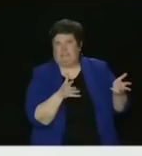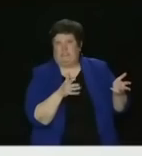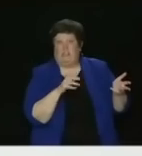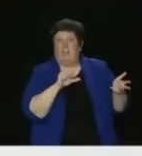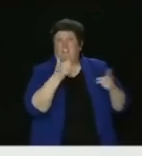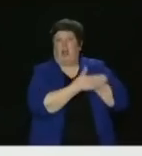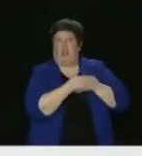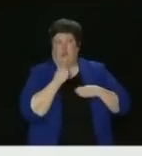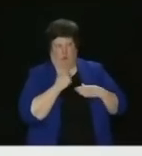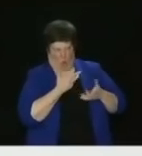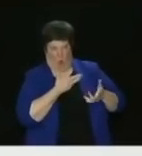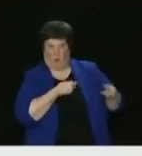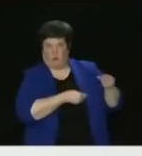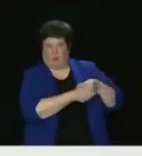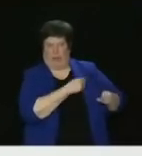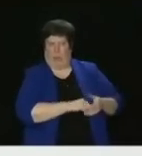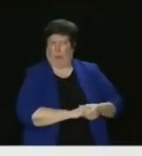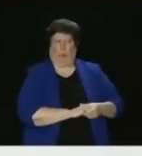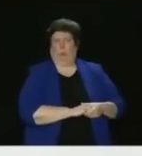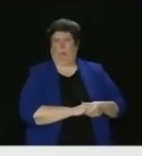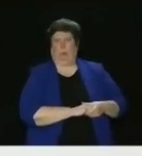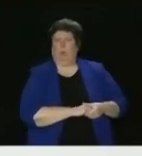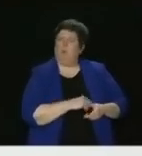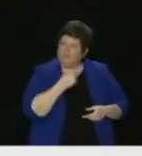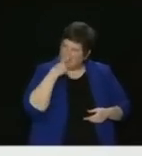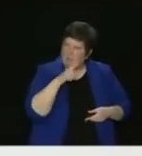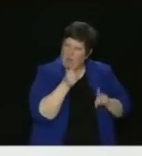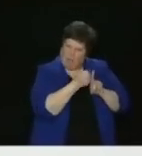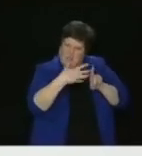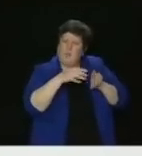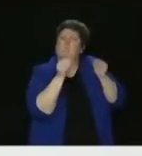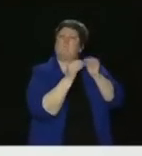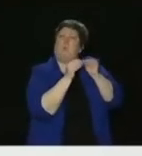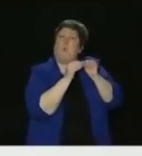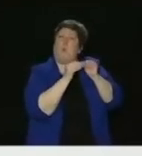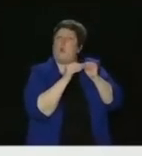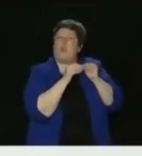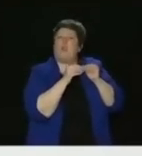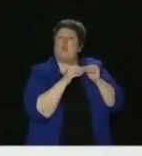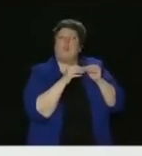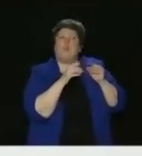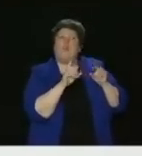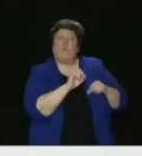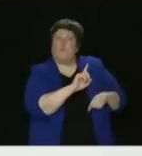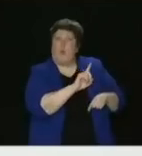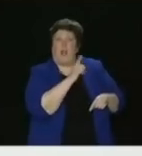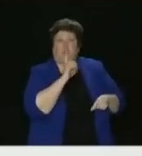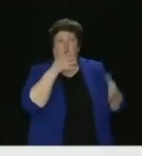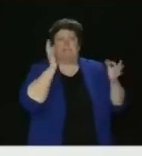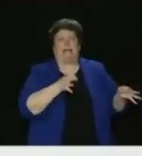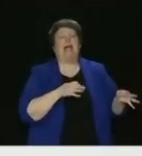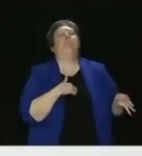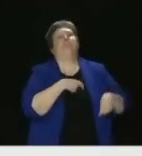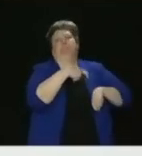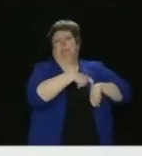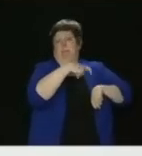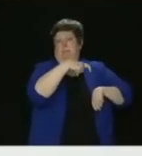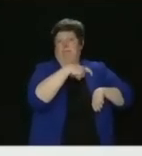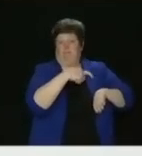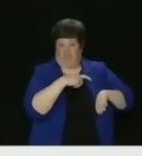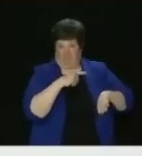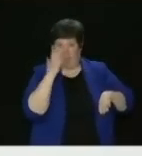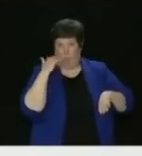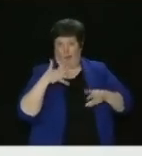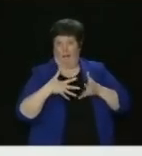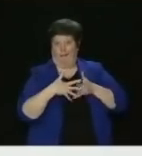reliable trading partner. But can you speak a little bit more about just what was the tipping point for you in all of this? Was it really the fact that the White House has